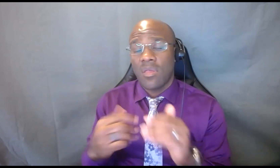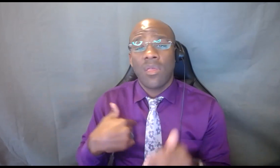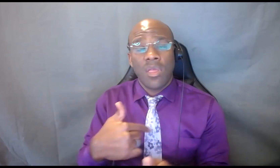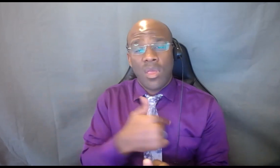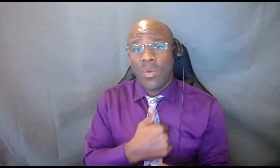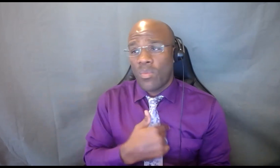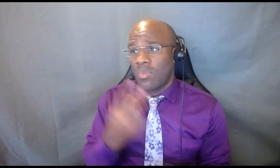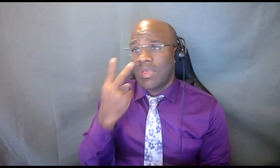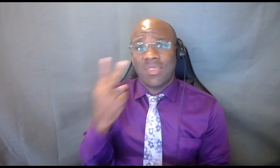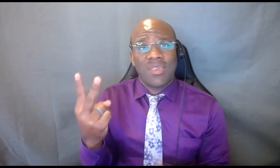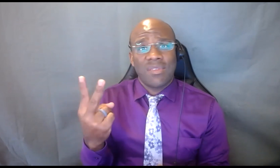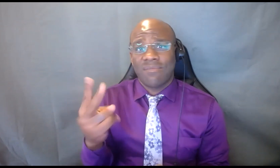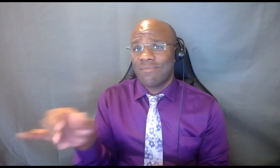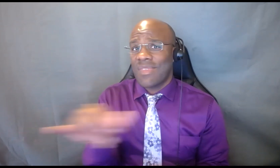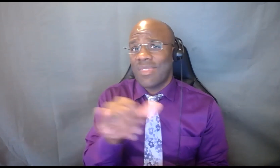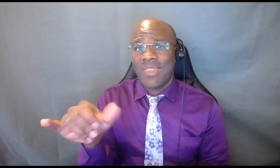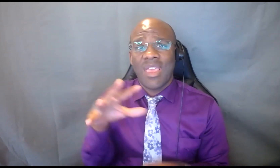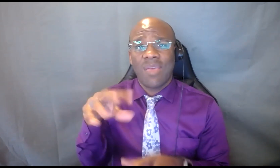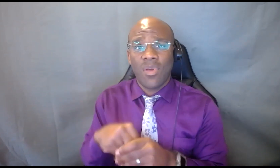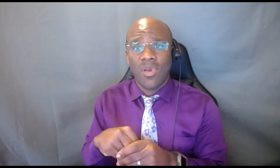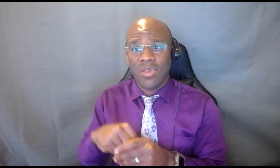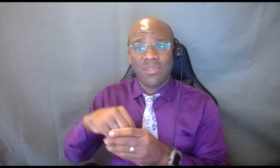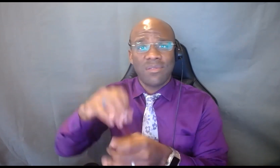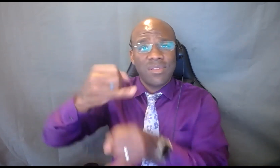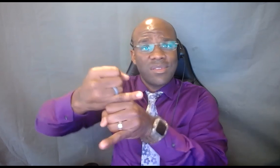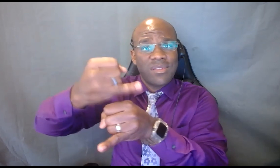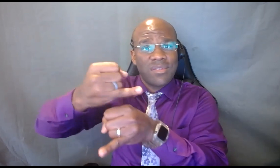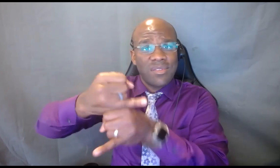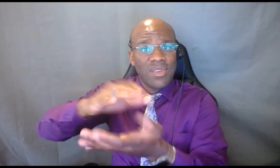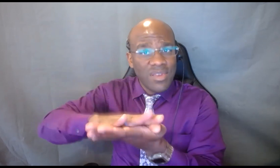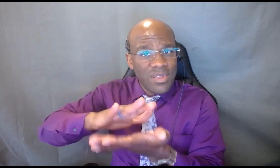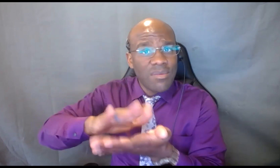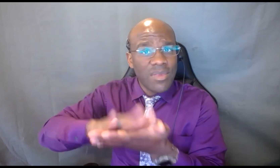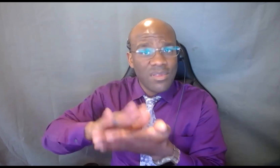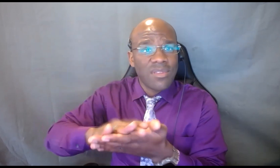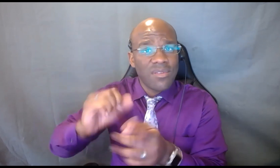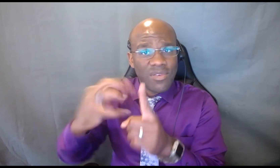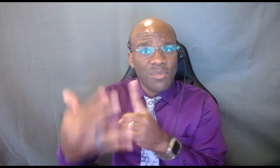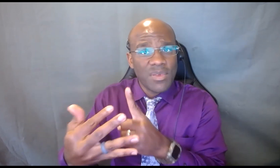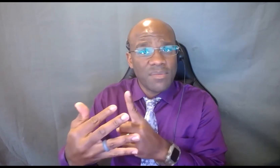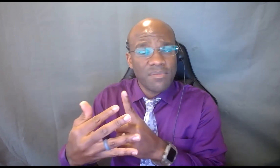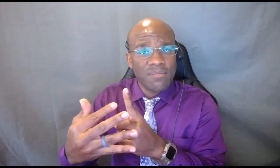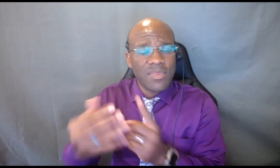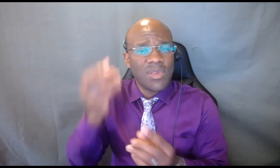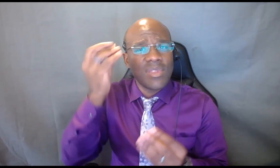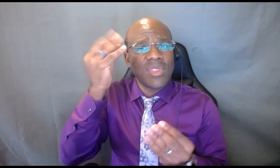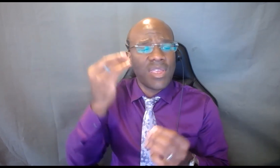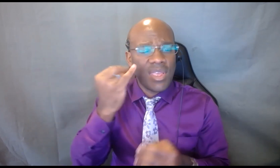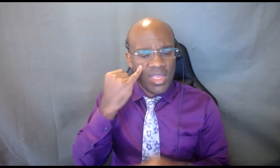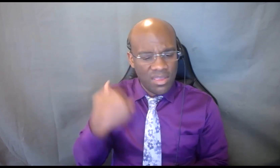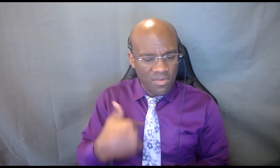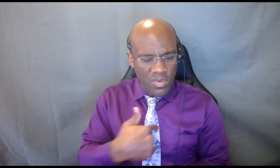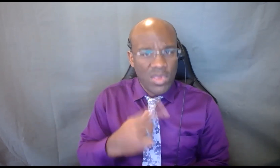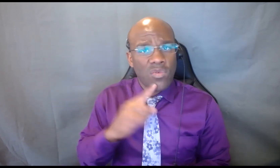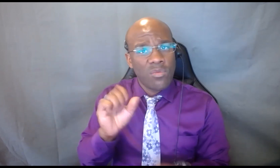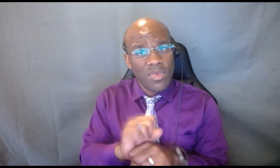even, on our campuses, right? And so you have to think about, if we really want to make change, we have to make it